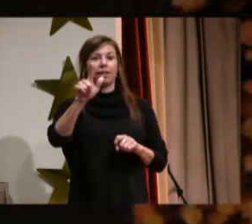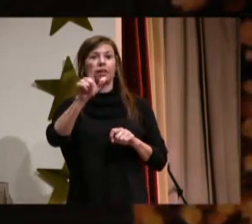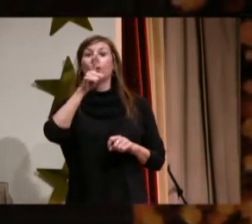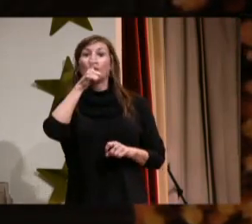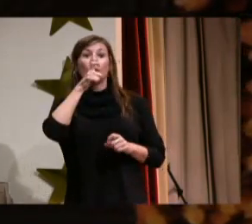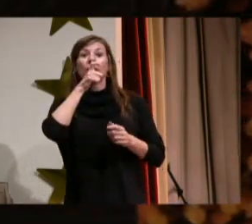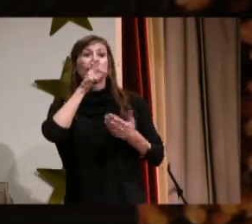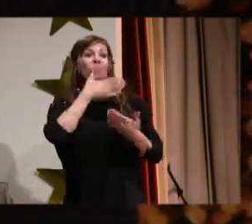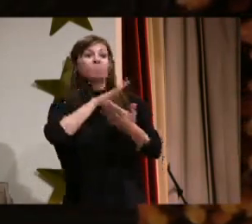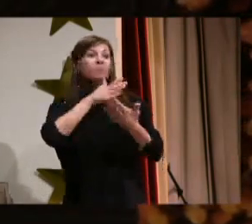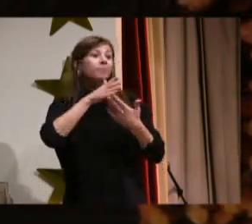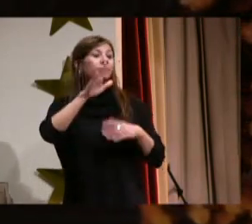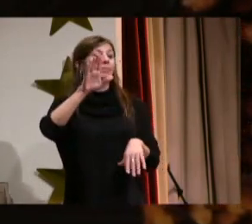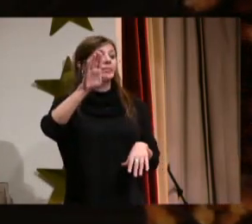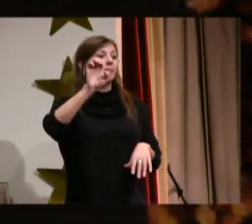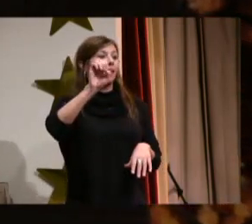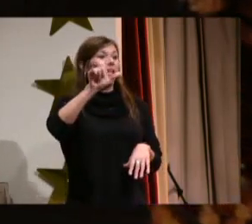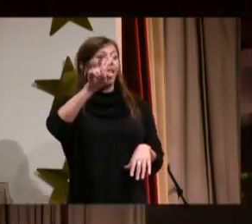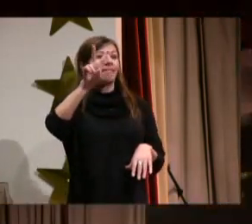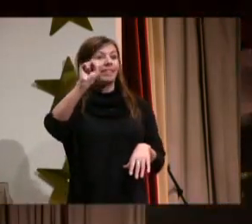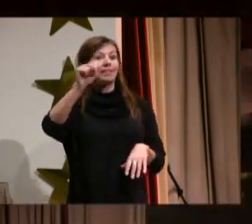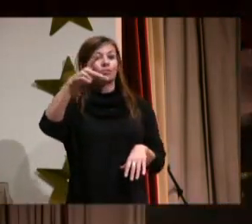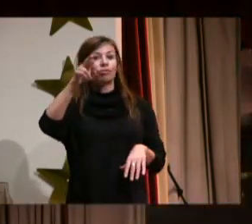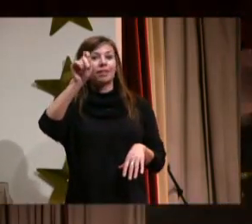you enjoy. Thank you.